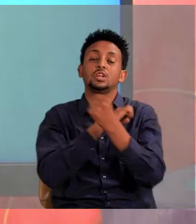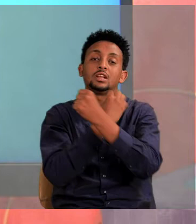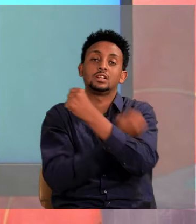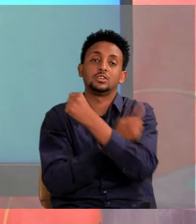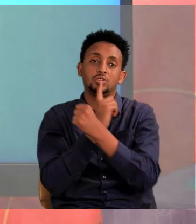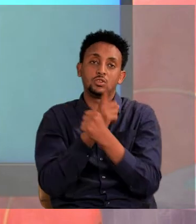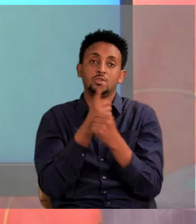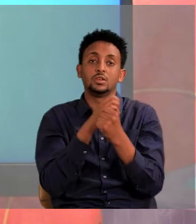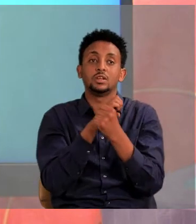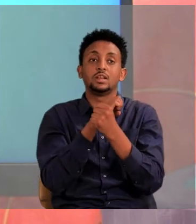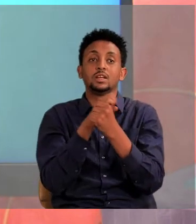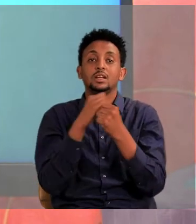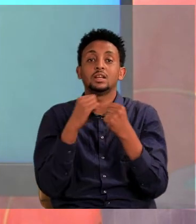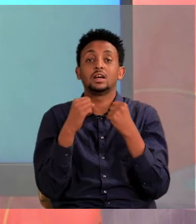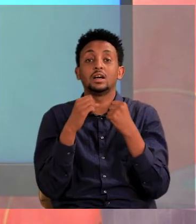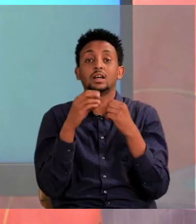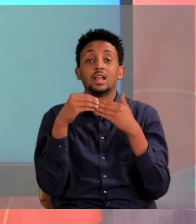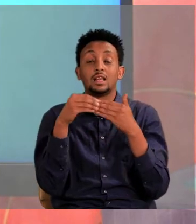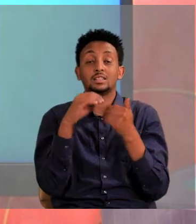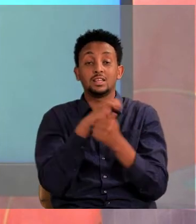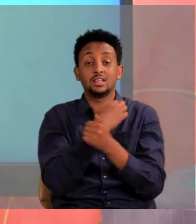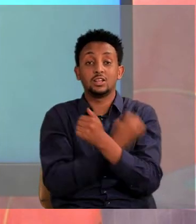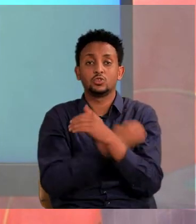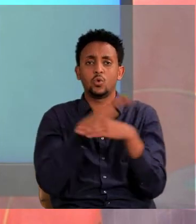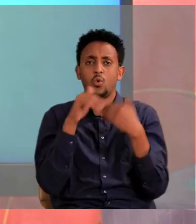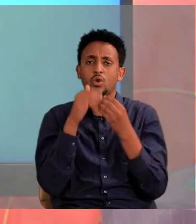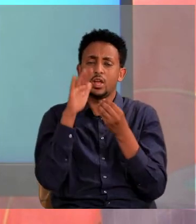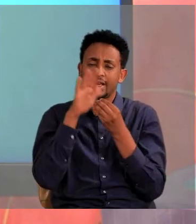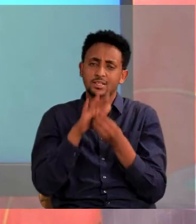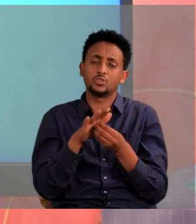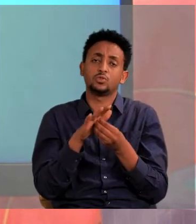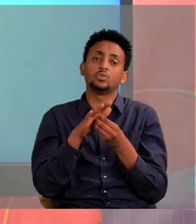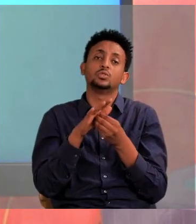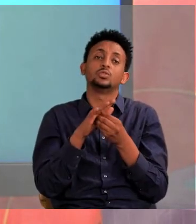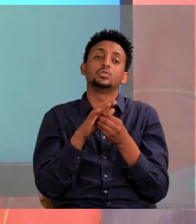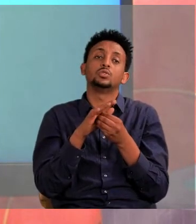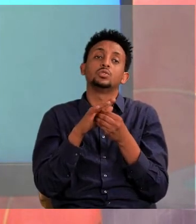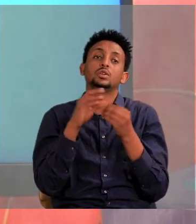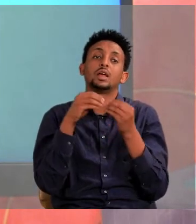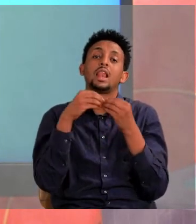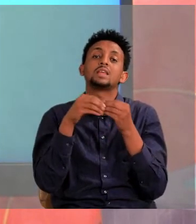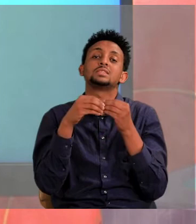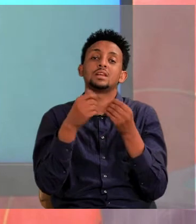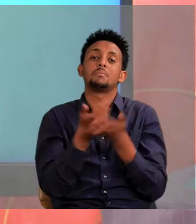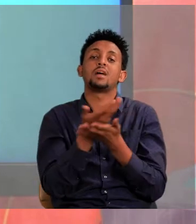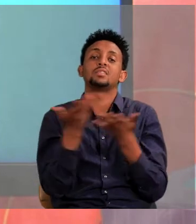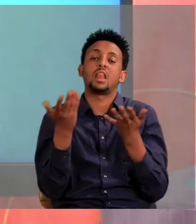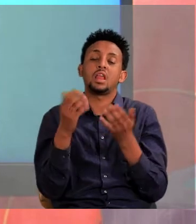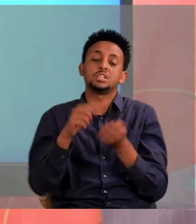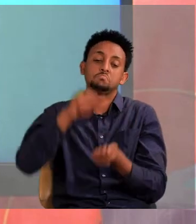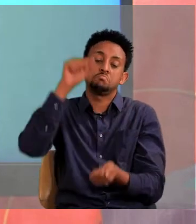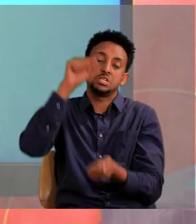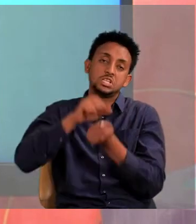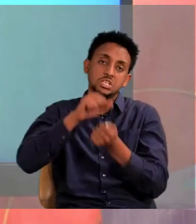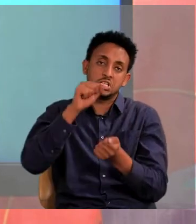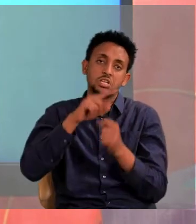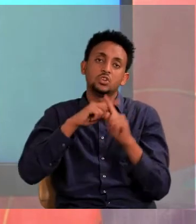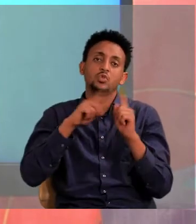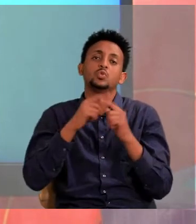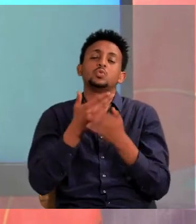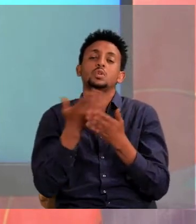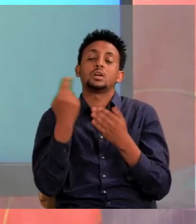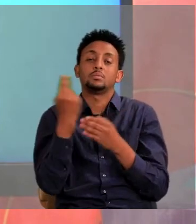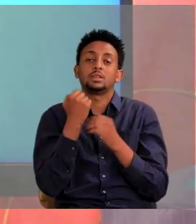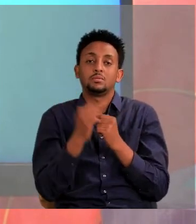energy. Elastic potential energy is all energy exerted due to the elastic materials like spring, polyethylene, and